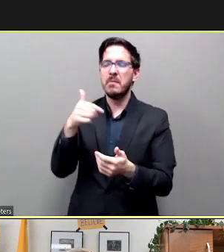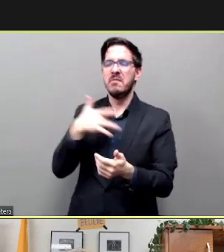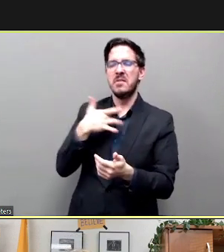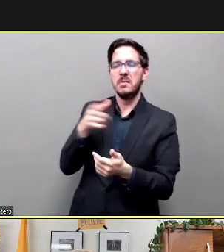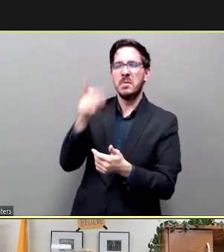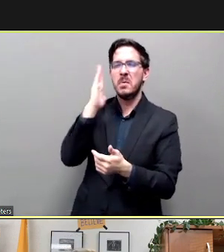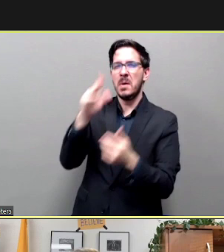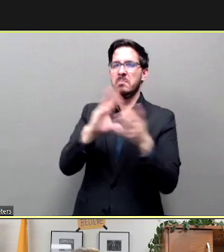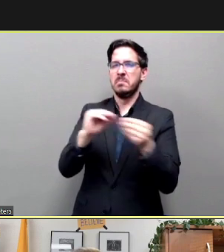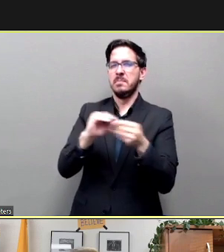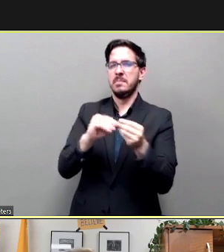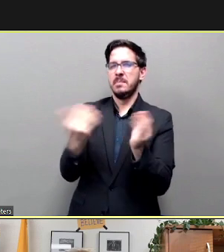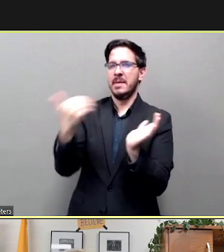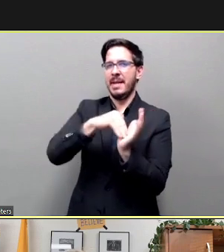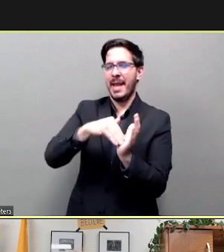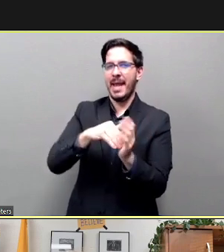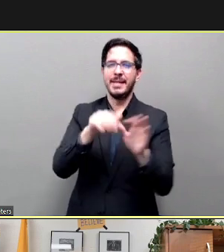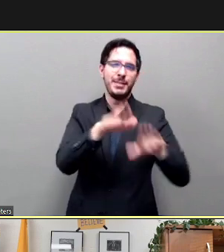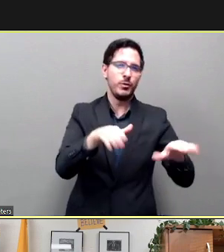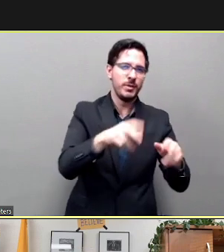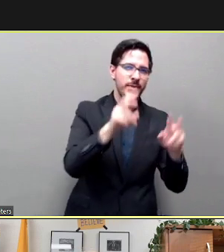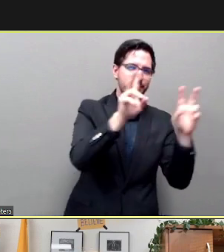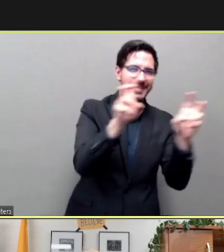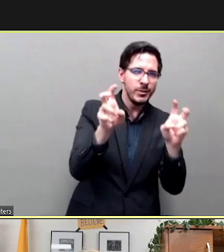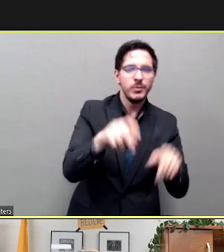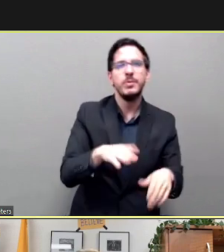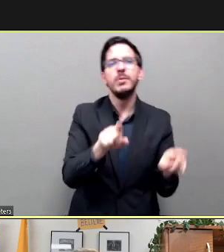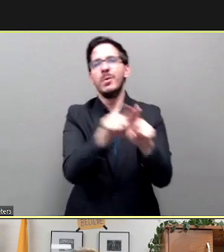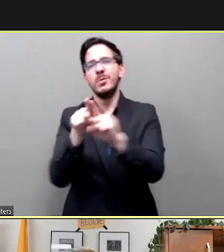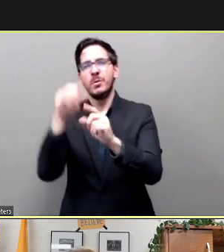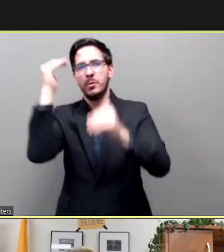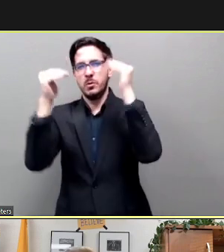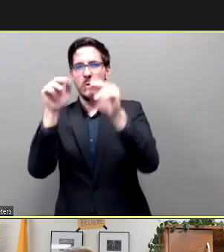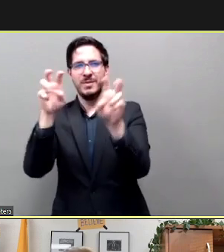also adult issues in our hospitals as well. Next slide, please.